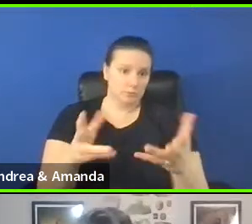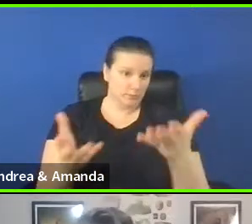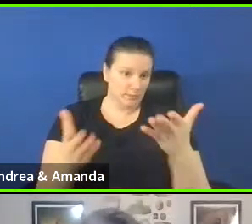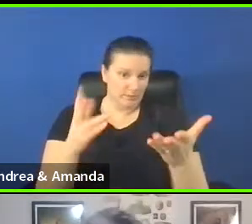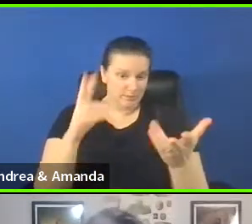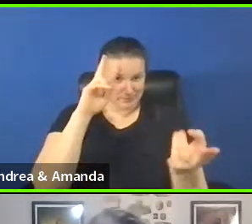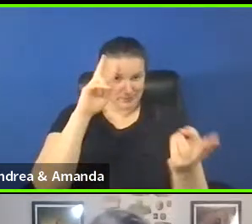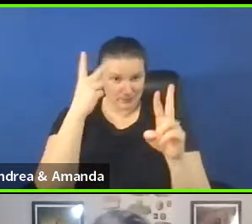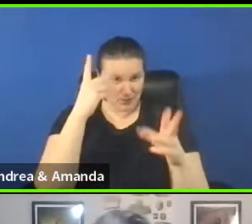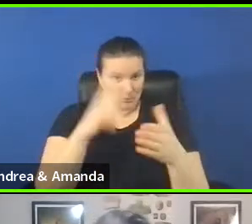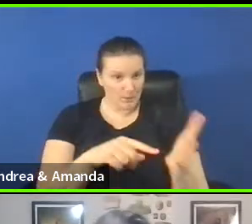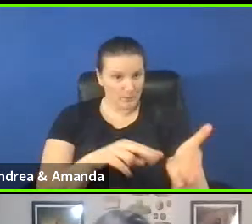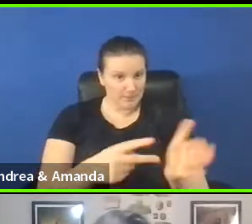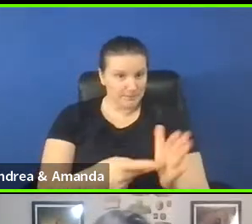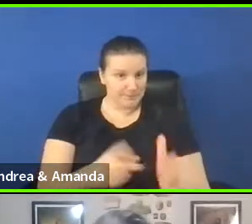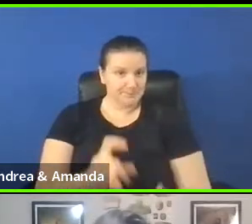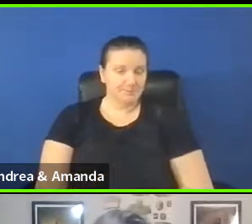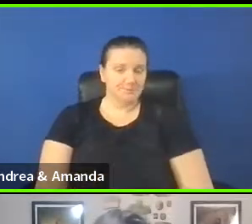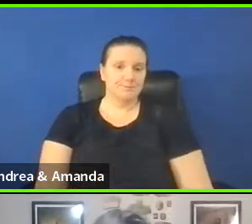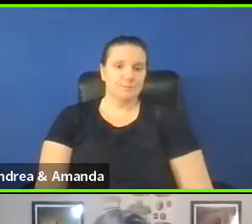misunderstand how you said that.